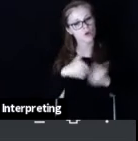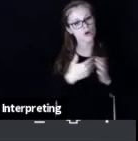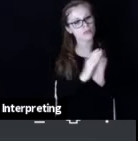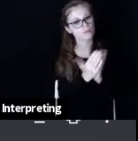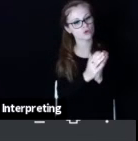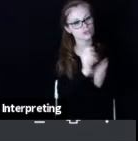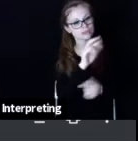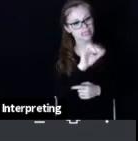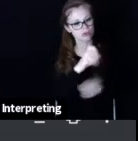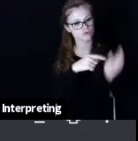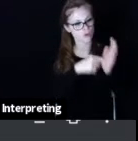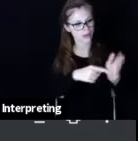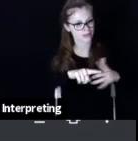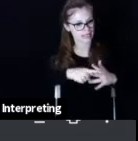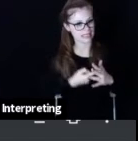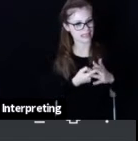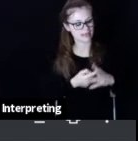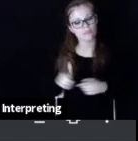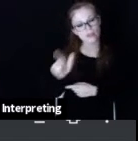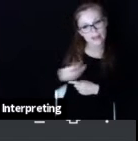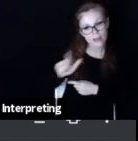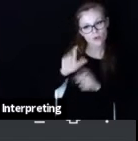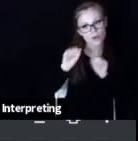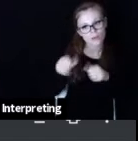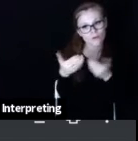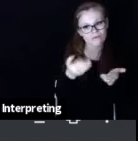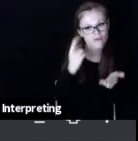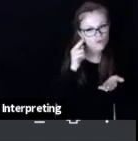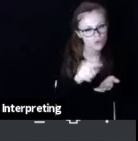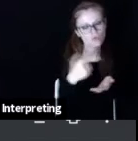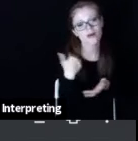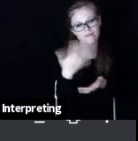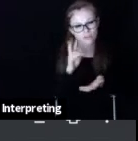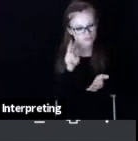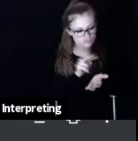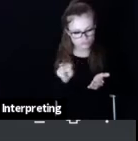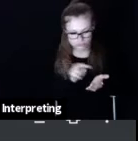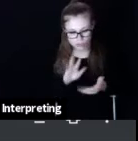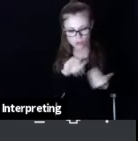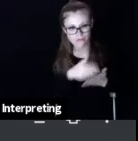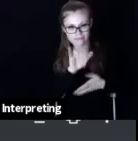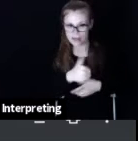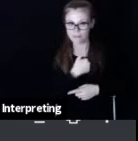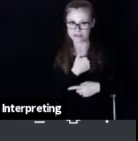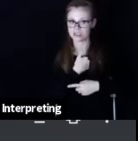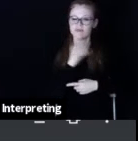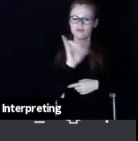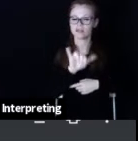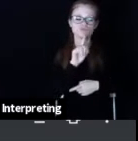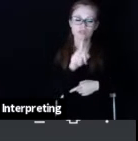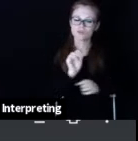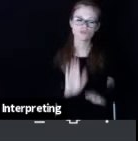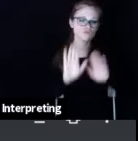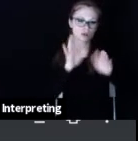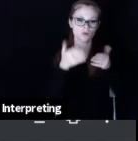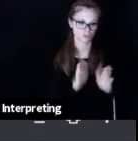beginning, that the library can provide for you, I've looked through those myself, and they are a great way to get